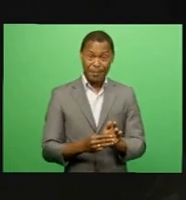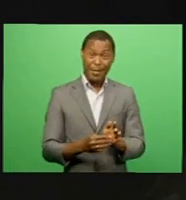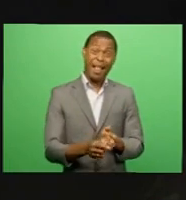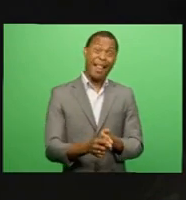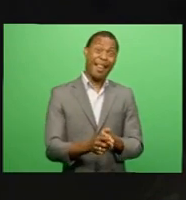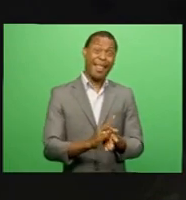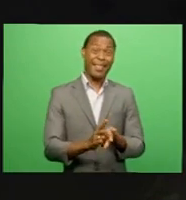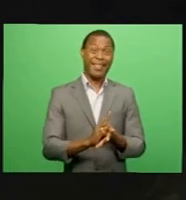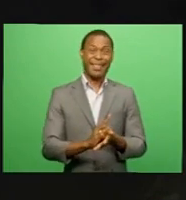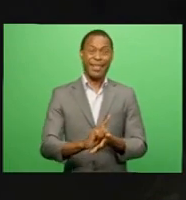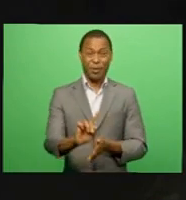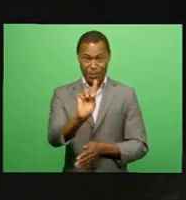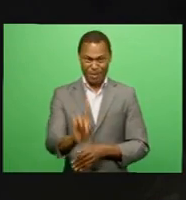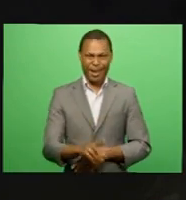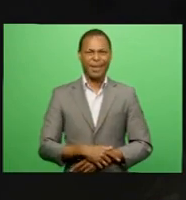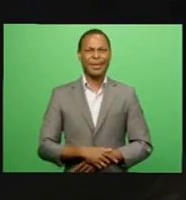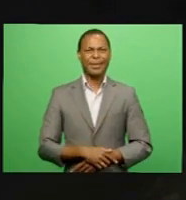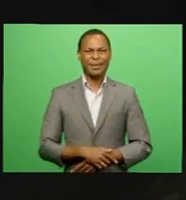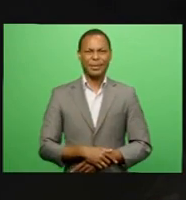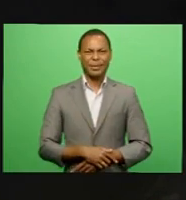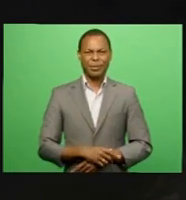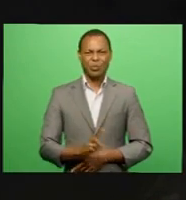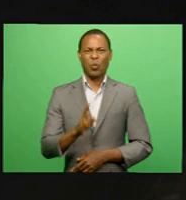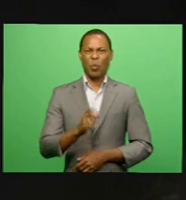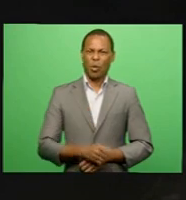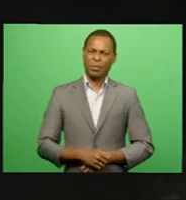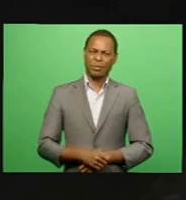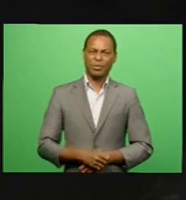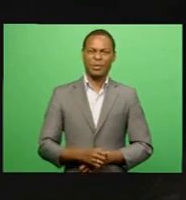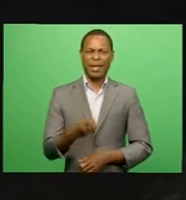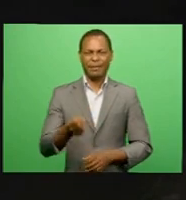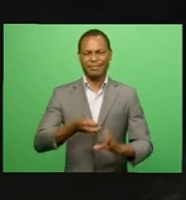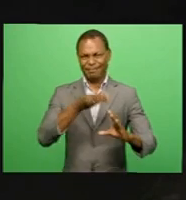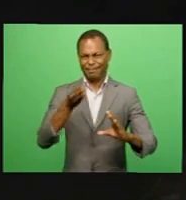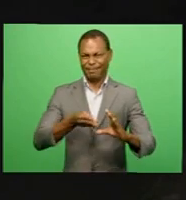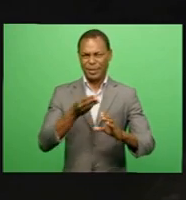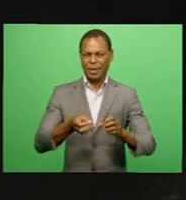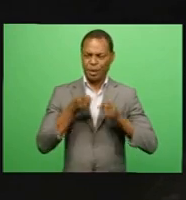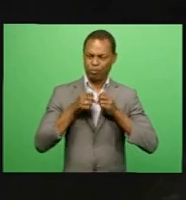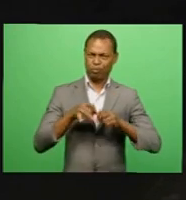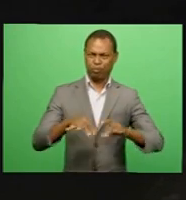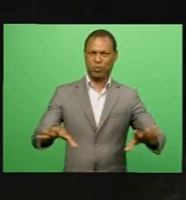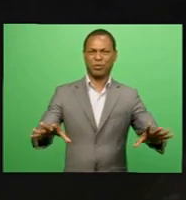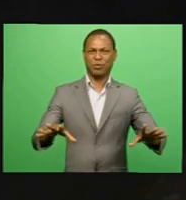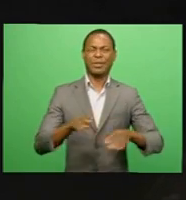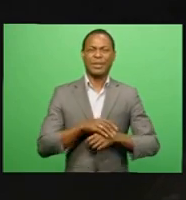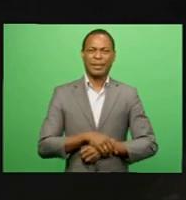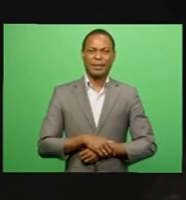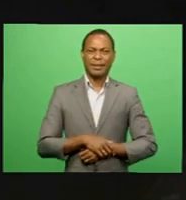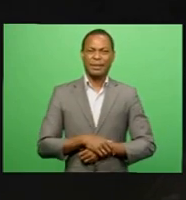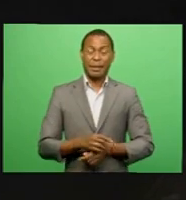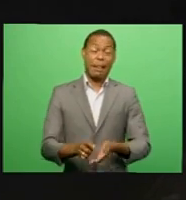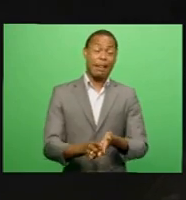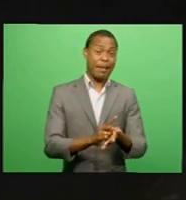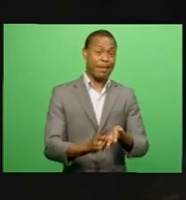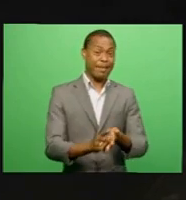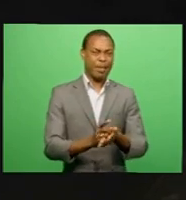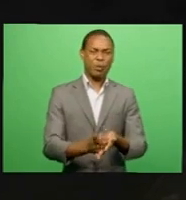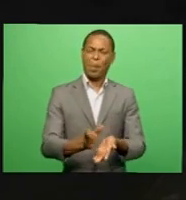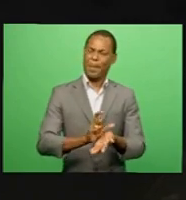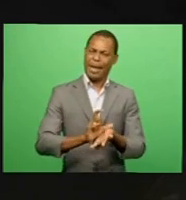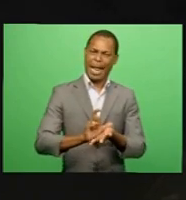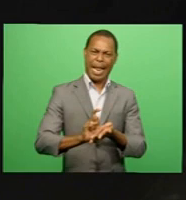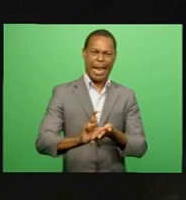he also mentioned that he would be releasing a press statement later on, and we all hope that it will really clarify